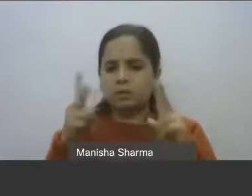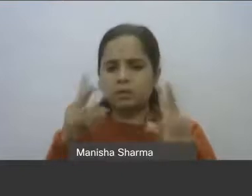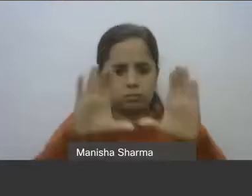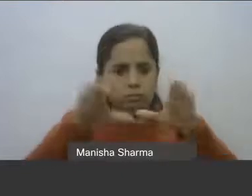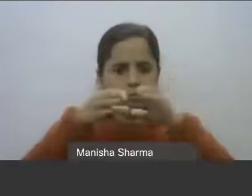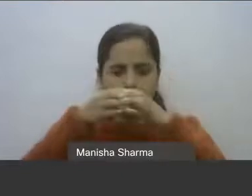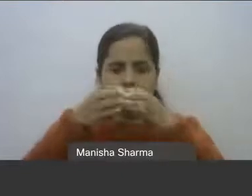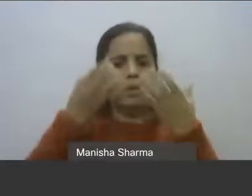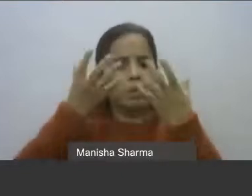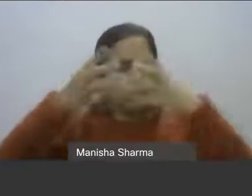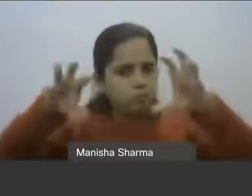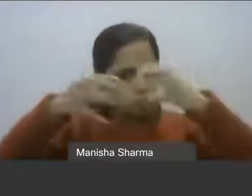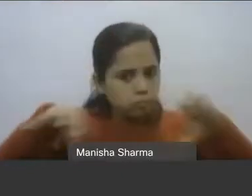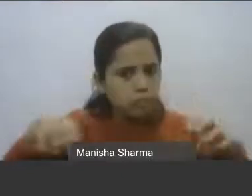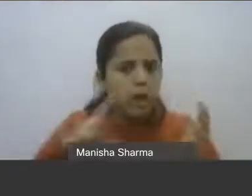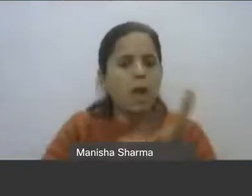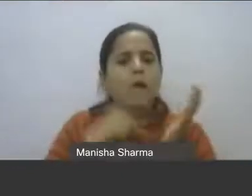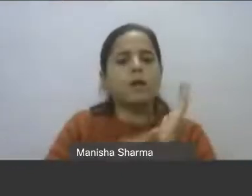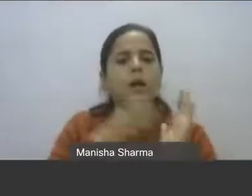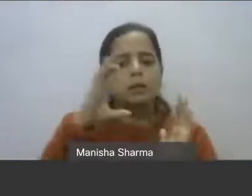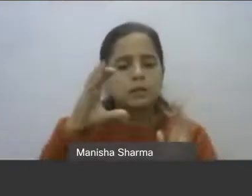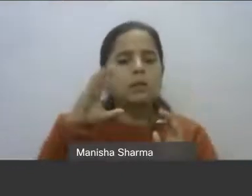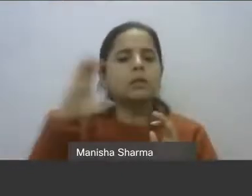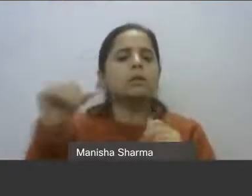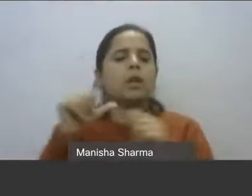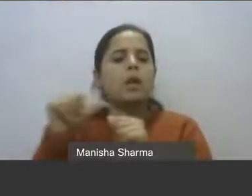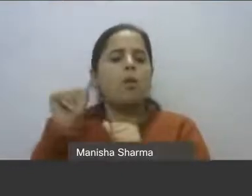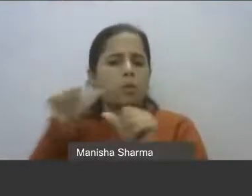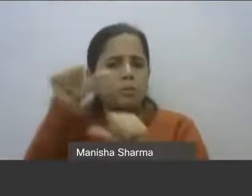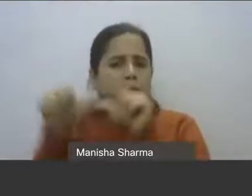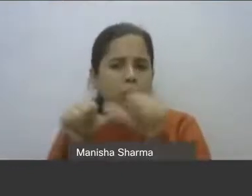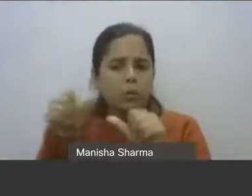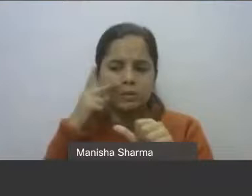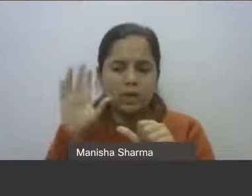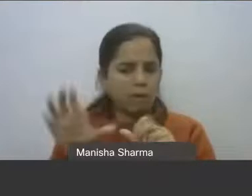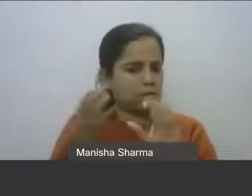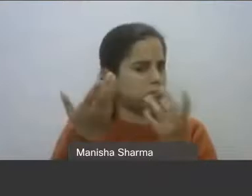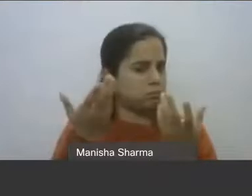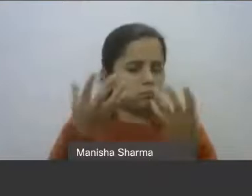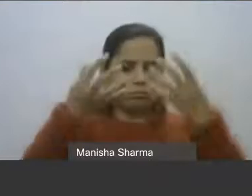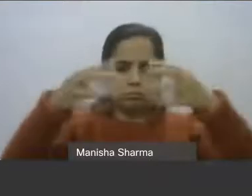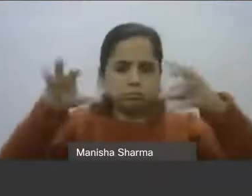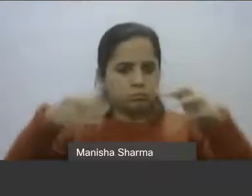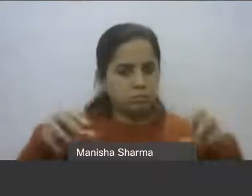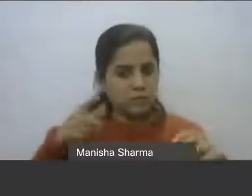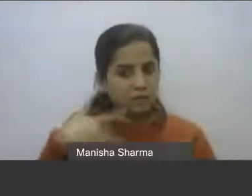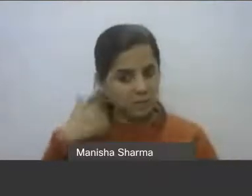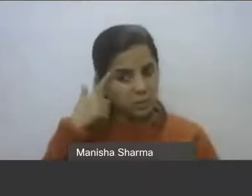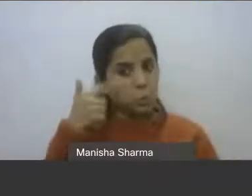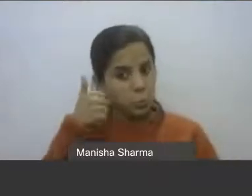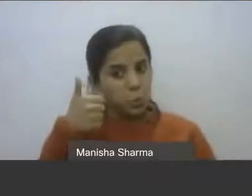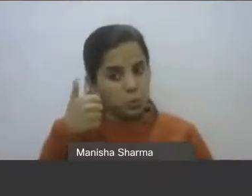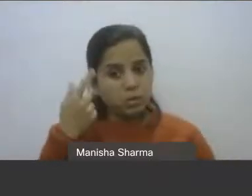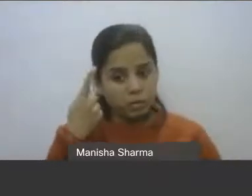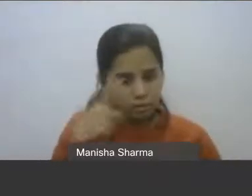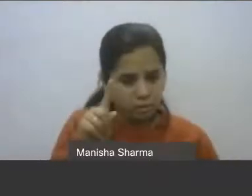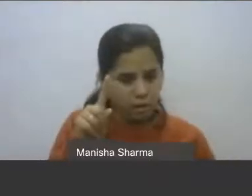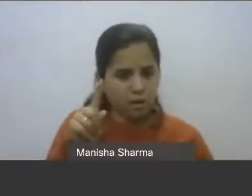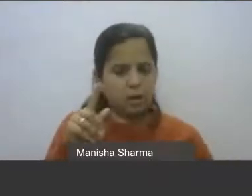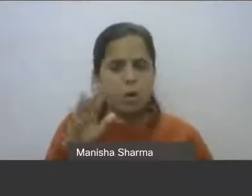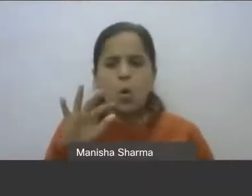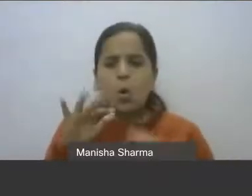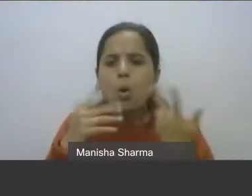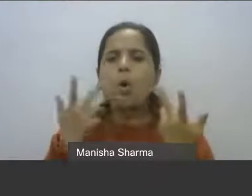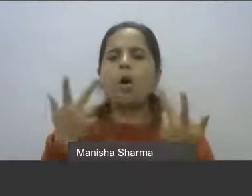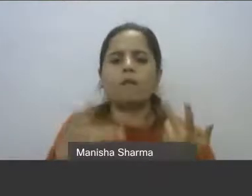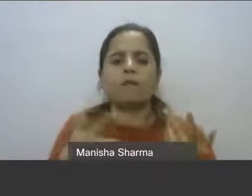that the CA and RC process creates, what really would be the result? Would it be a good thing if that is applied, or